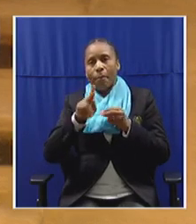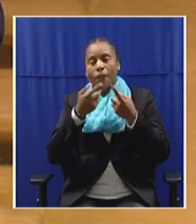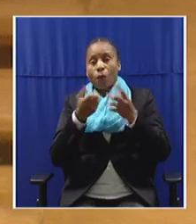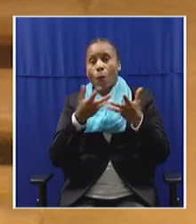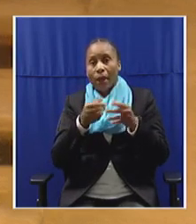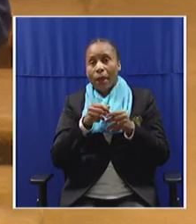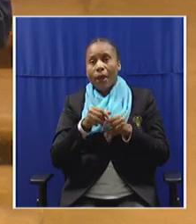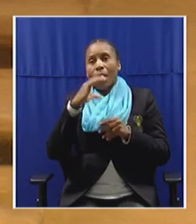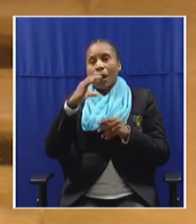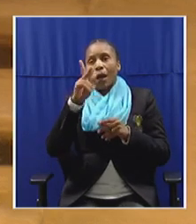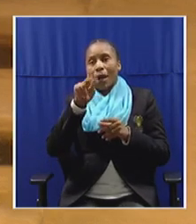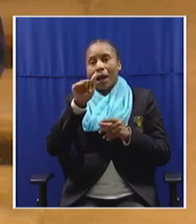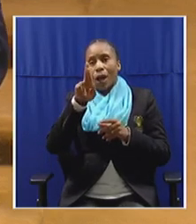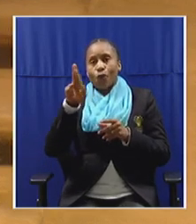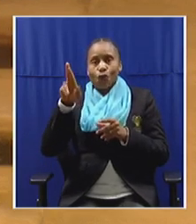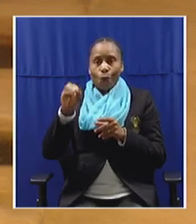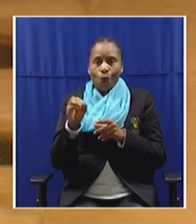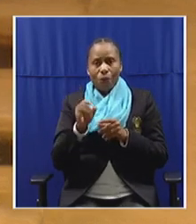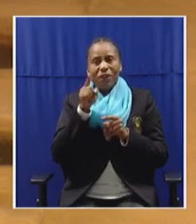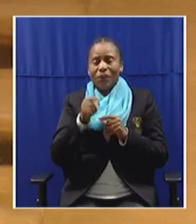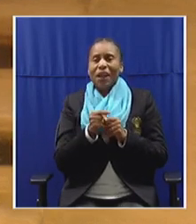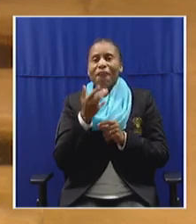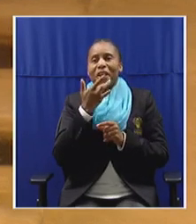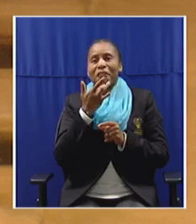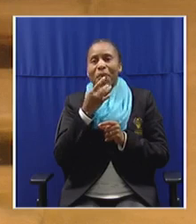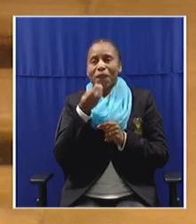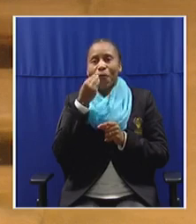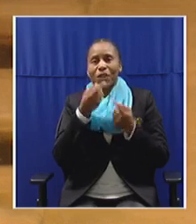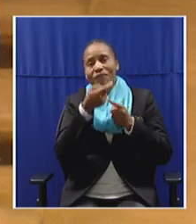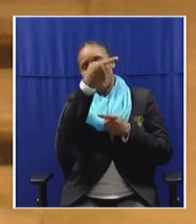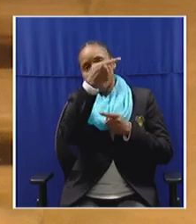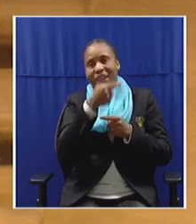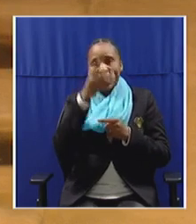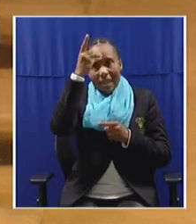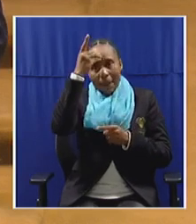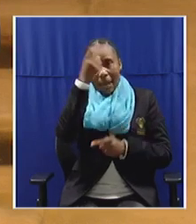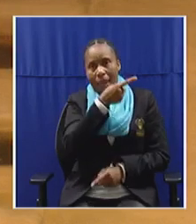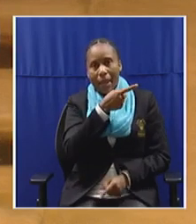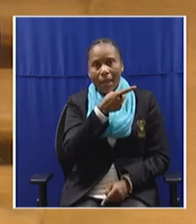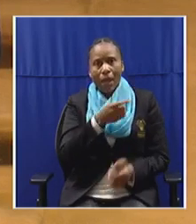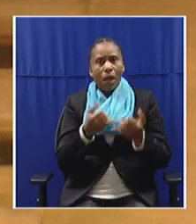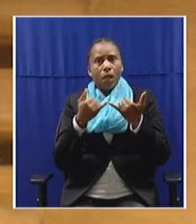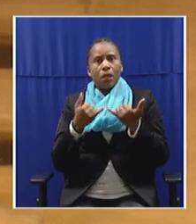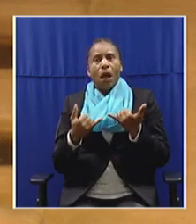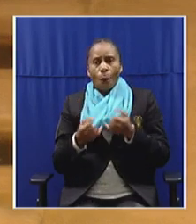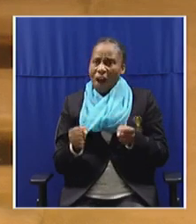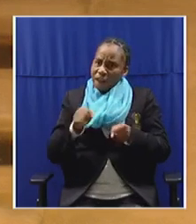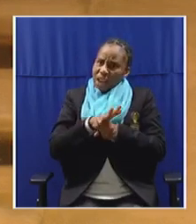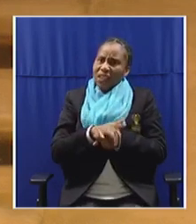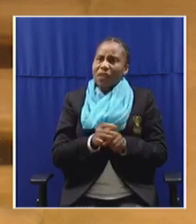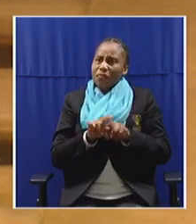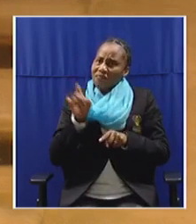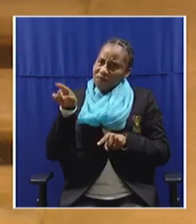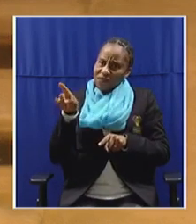very favorable sort of food in Durban. But now they are affected by the drought and